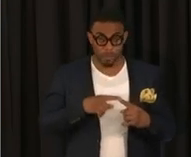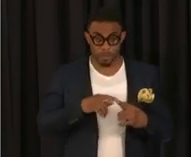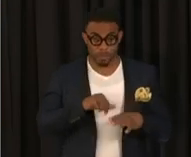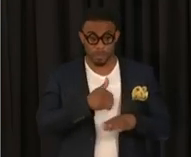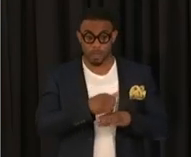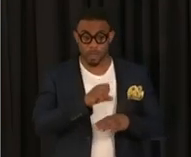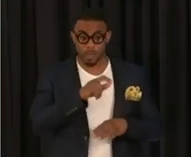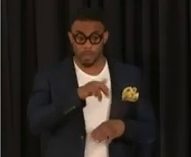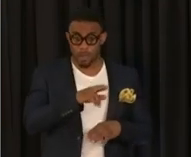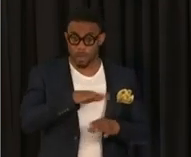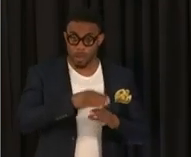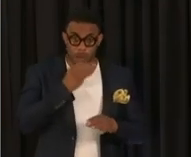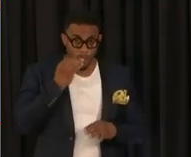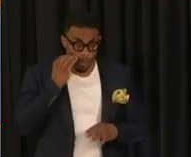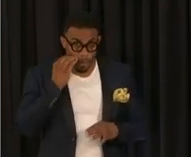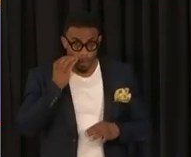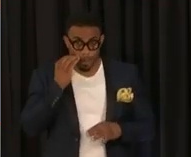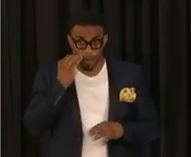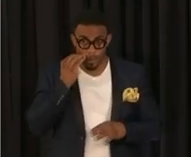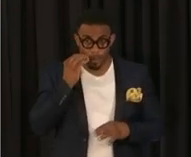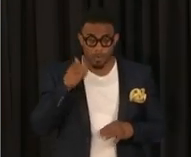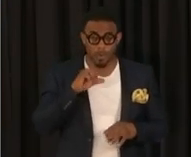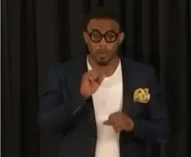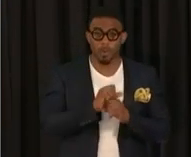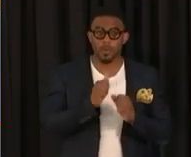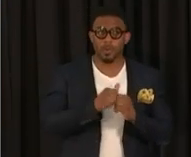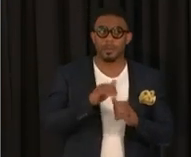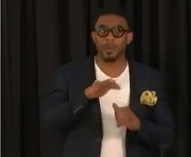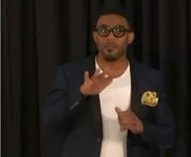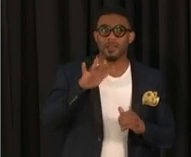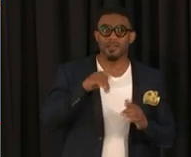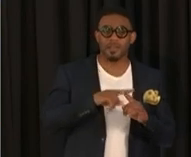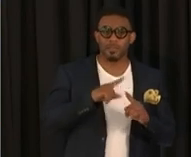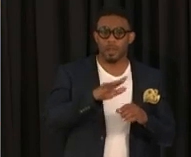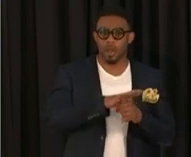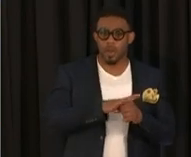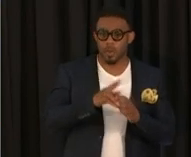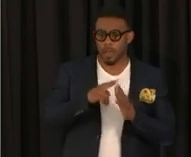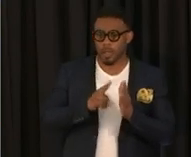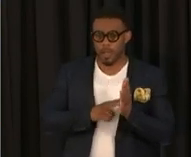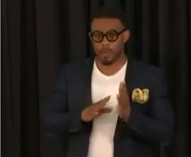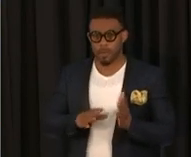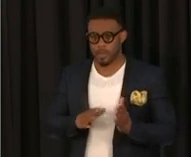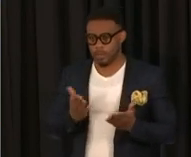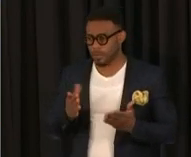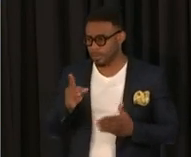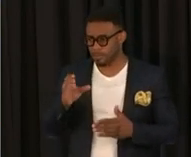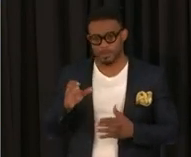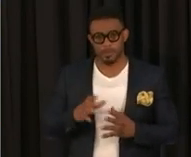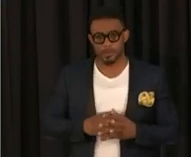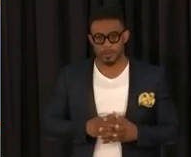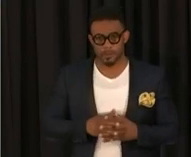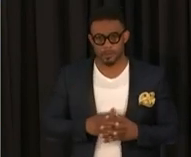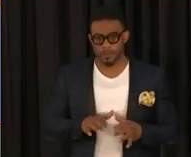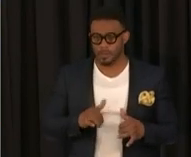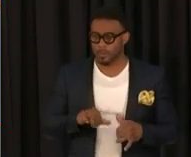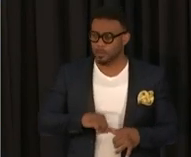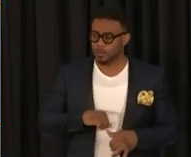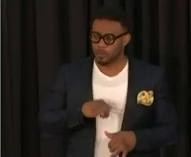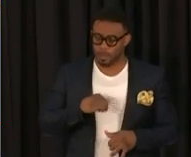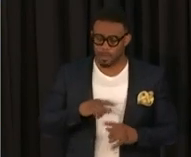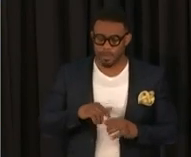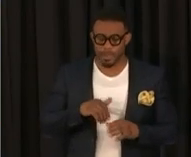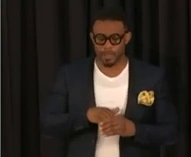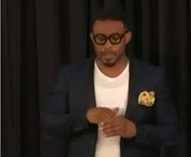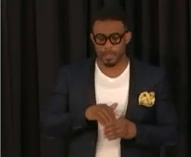us to install solar on their homes, we work with about 5 different local contractors here in the District of Columbia. We take great